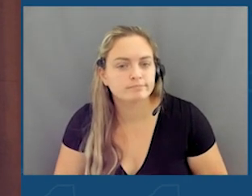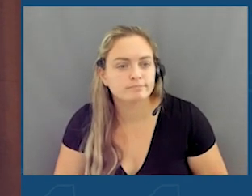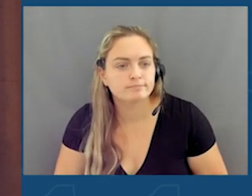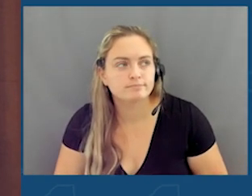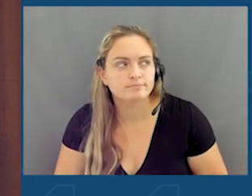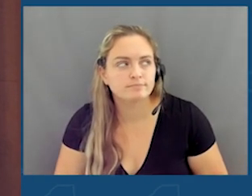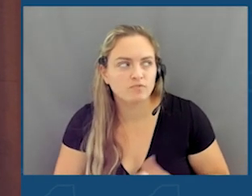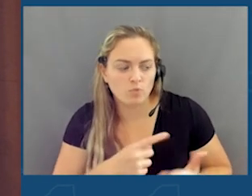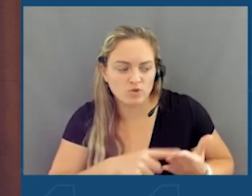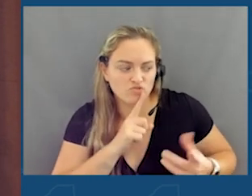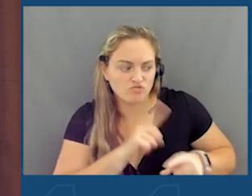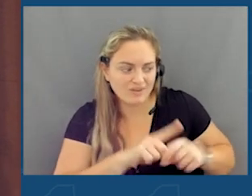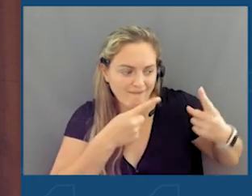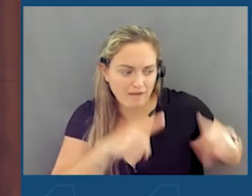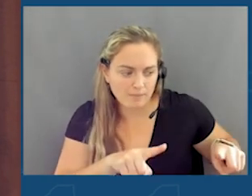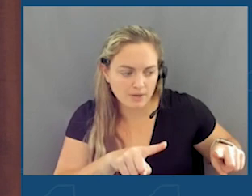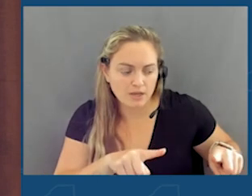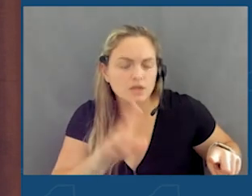real assault on their rights.